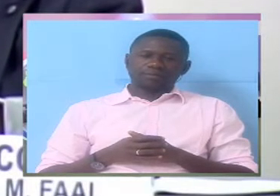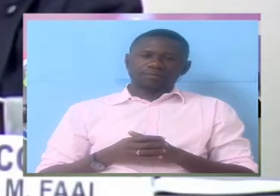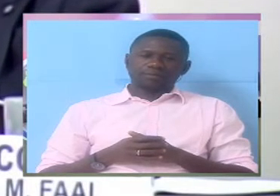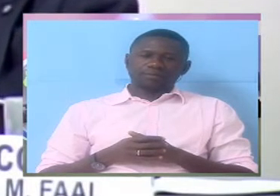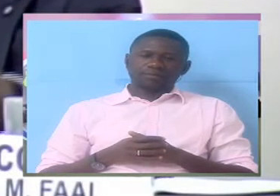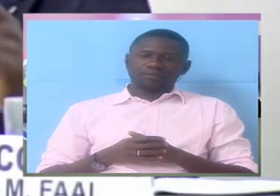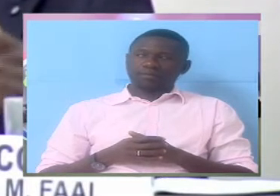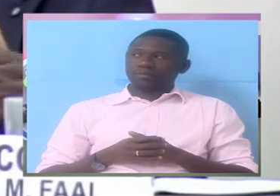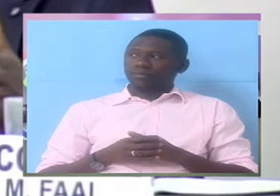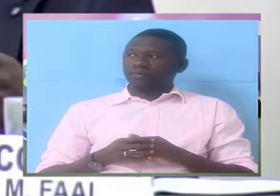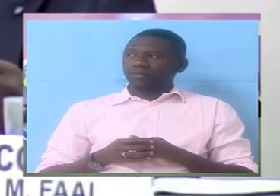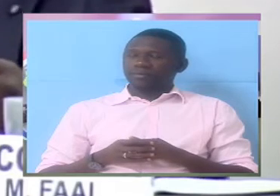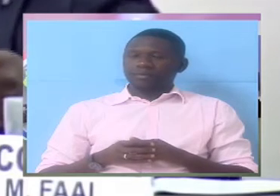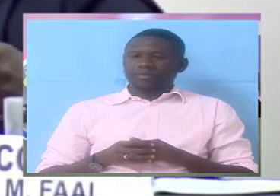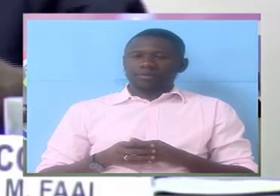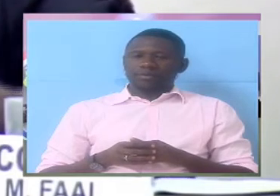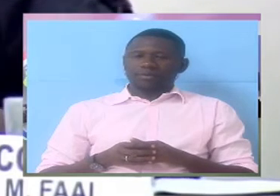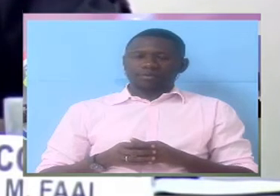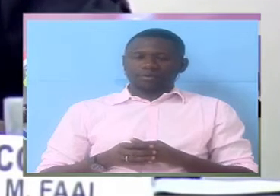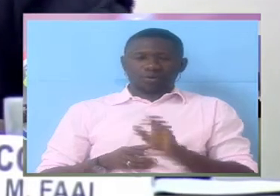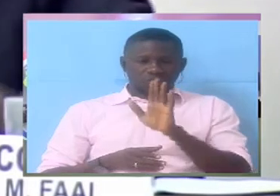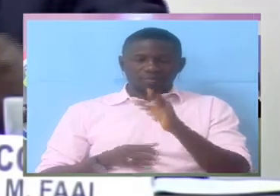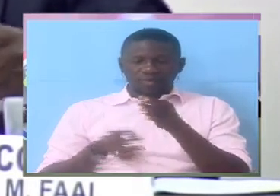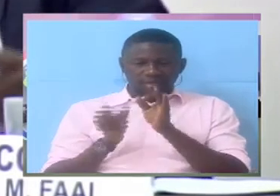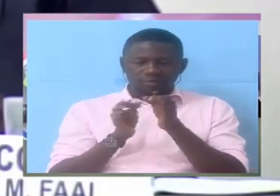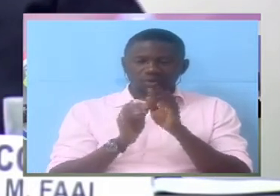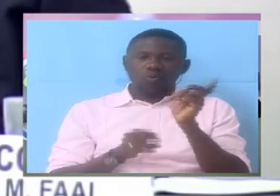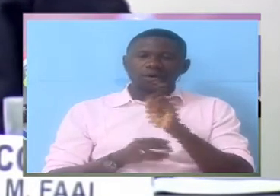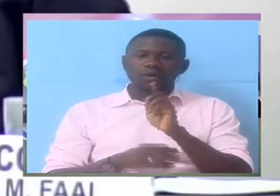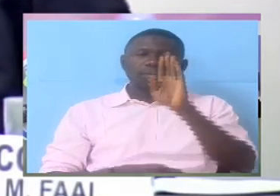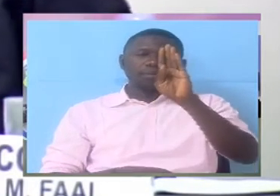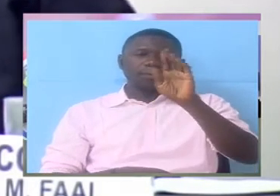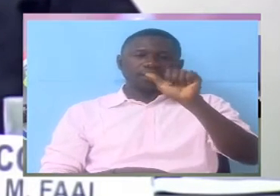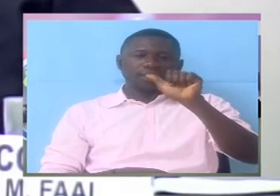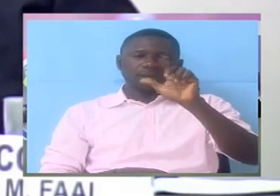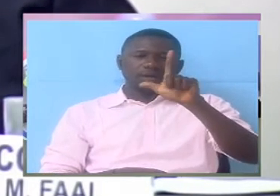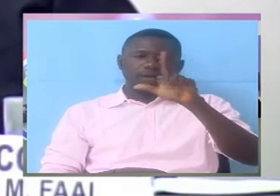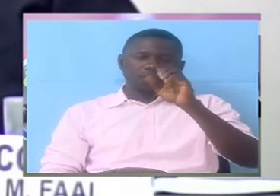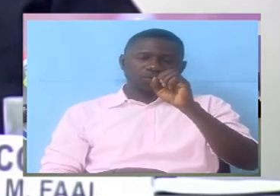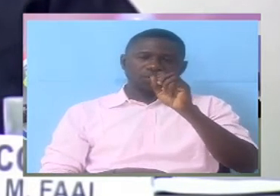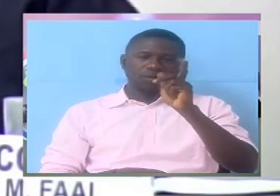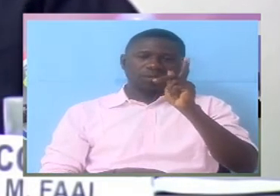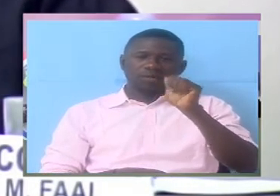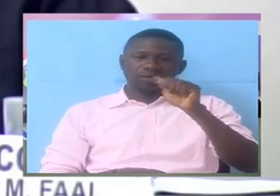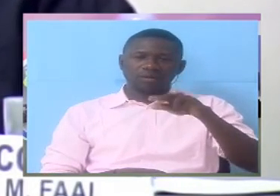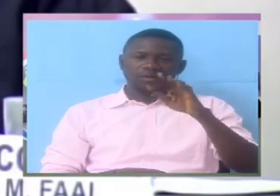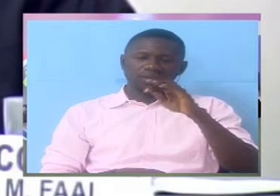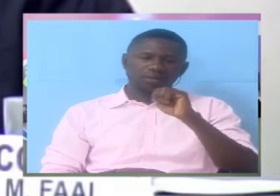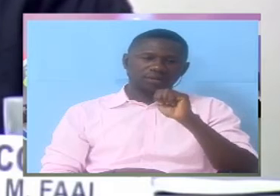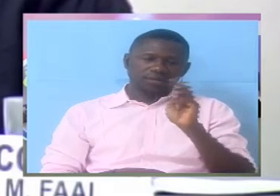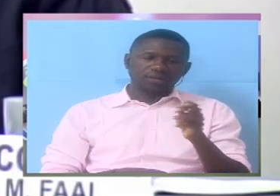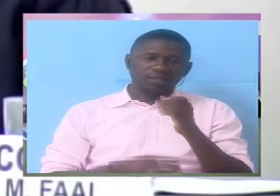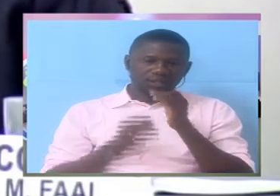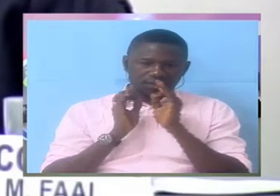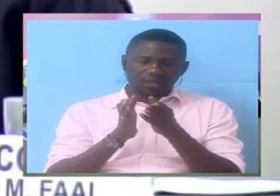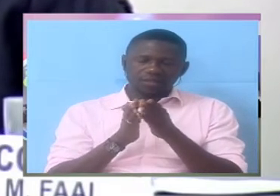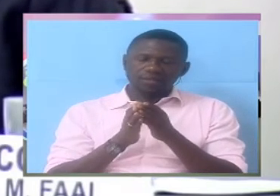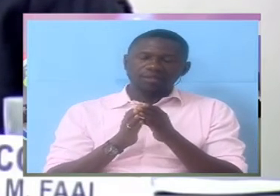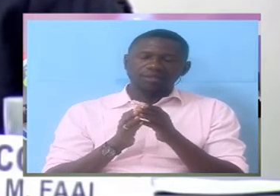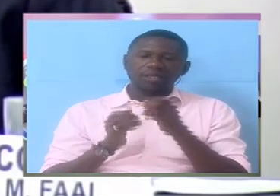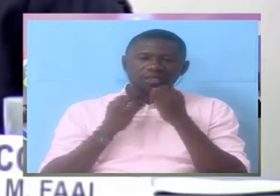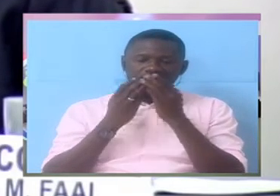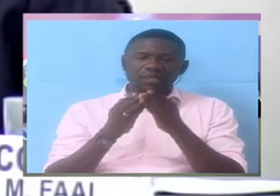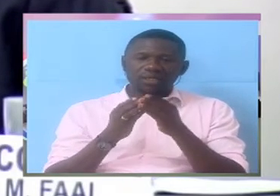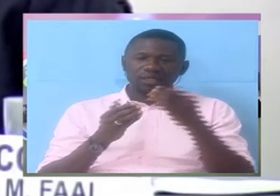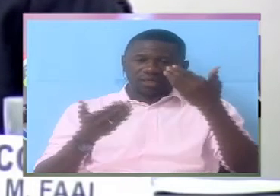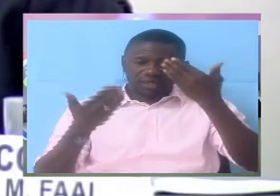This is what Balokante said. Balokante memfo afela mina wala fala. He said in the evening. Ako wula rola. Because